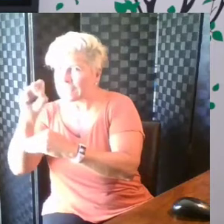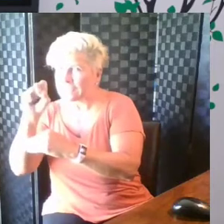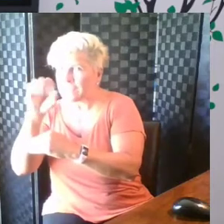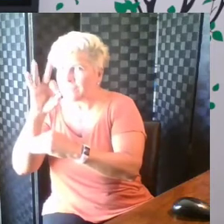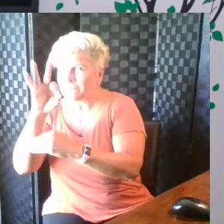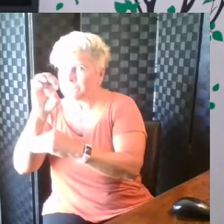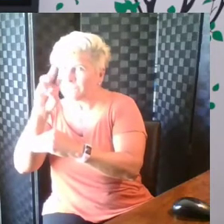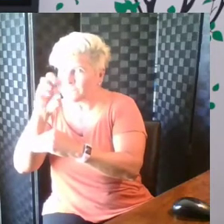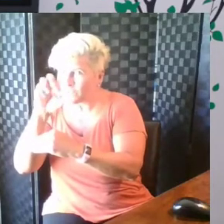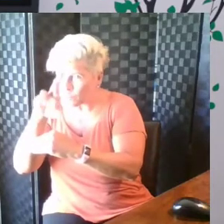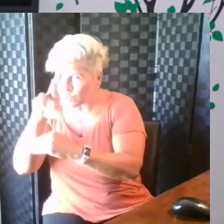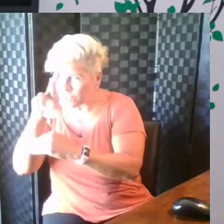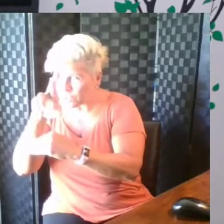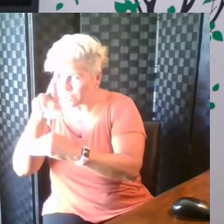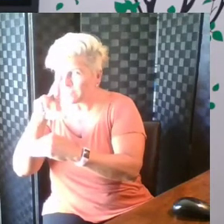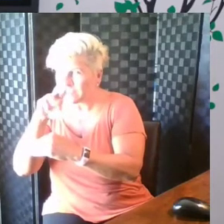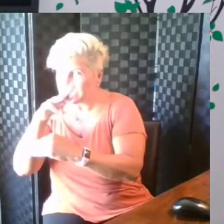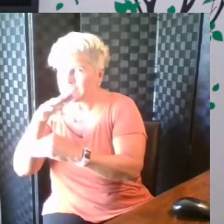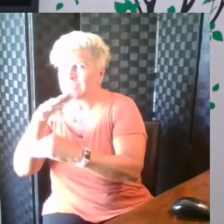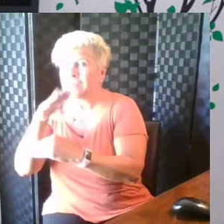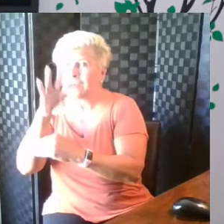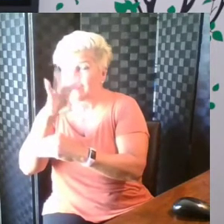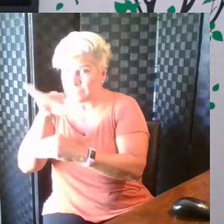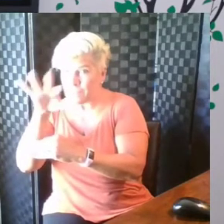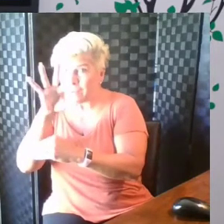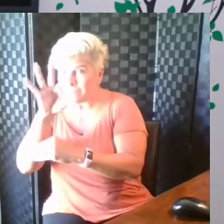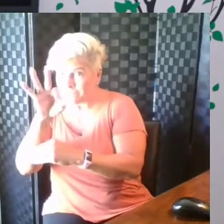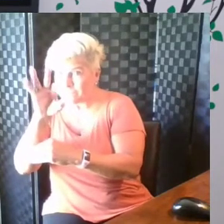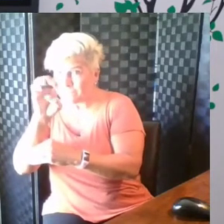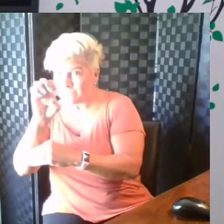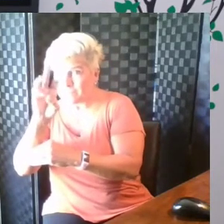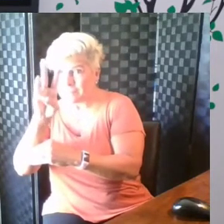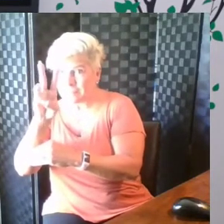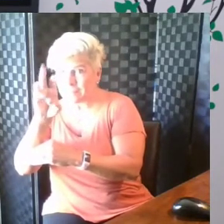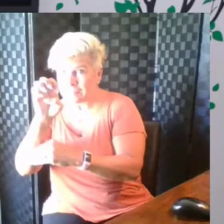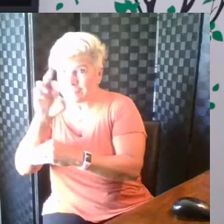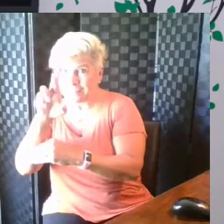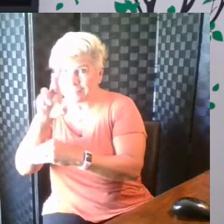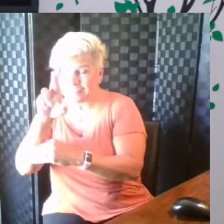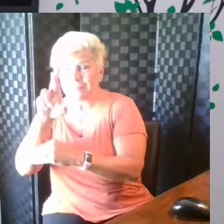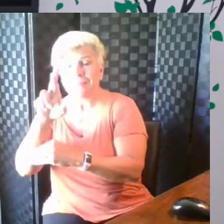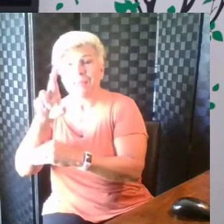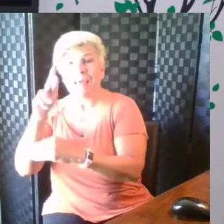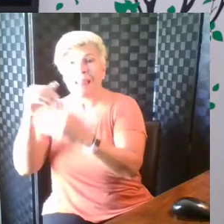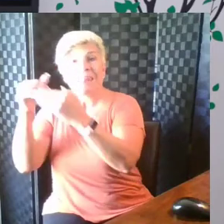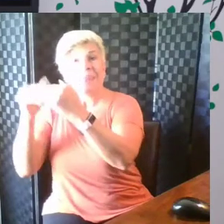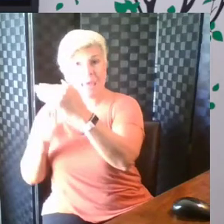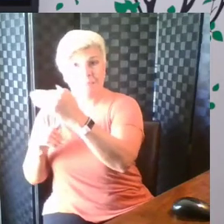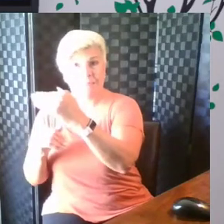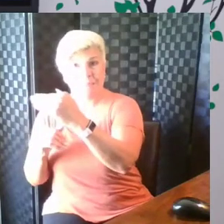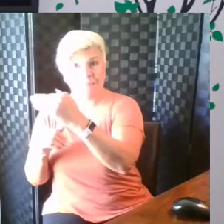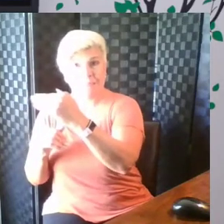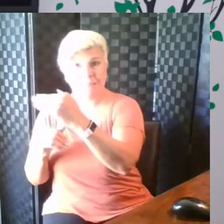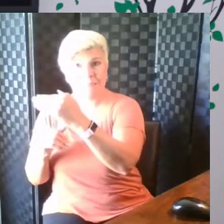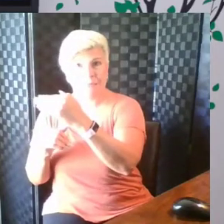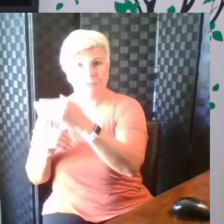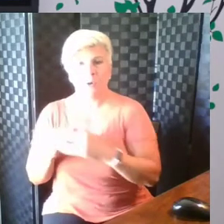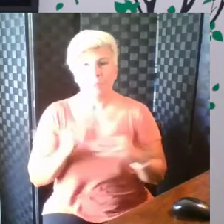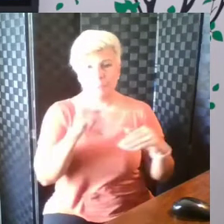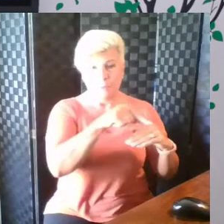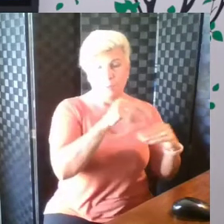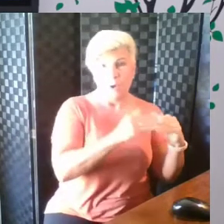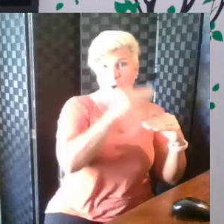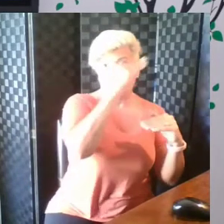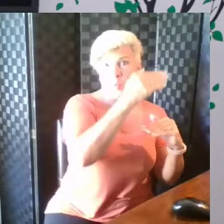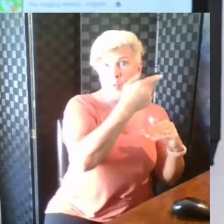fewer. Good. And fewer means less. Fabulous. So if we start using greater, equal, which we talked about yesterday,